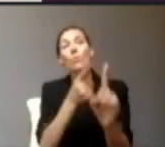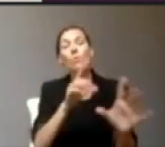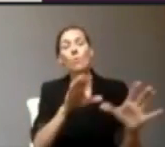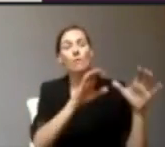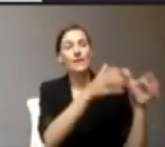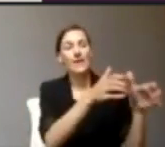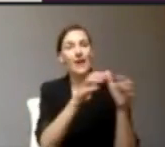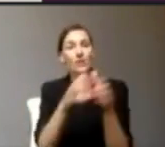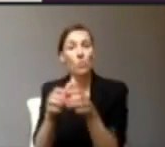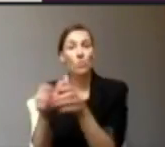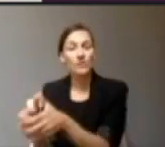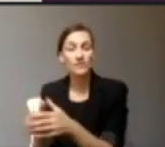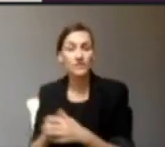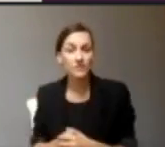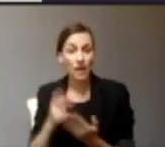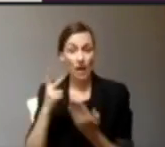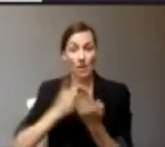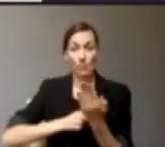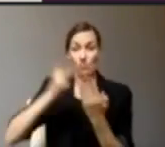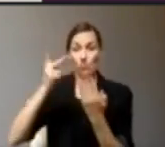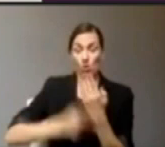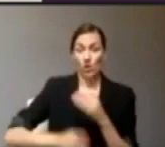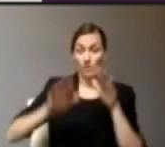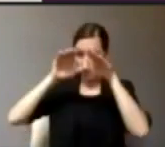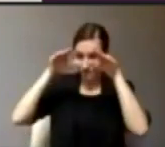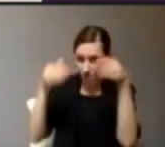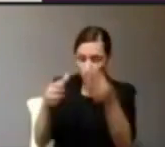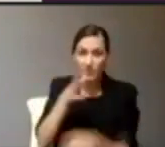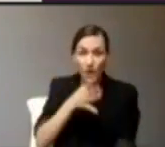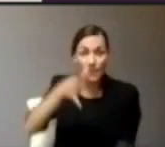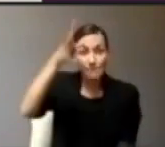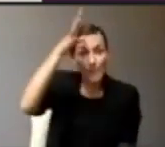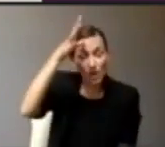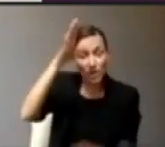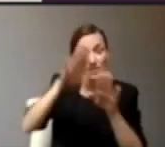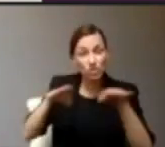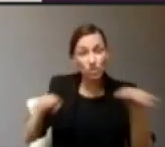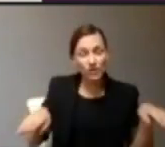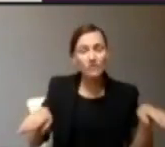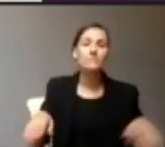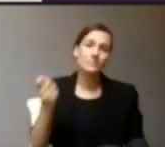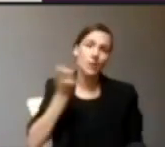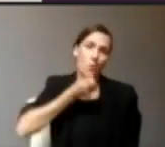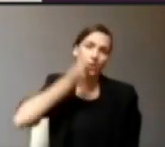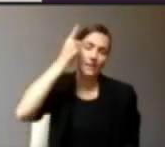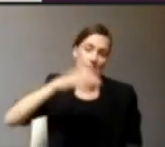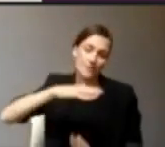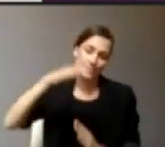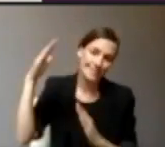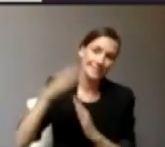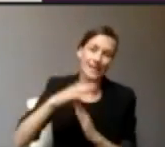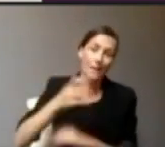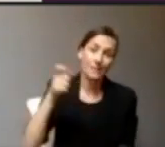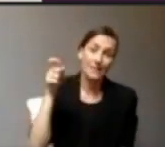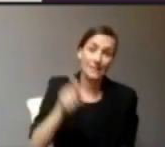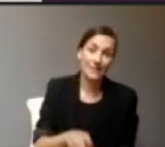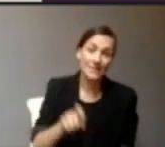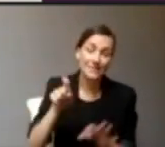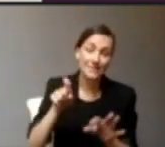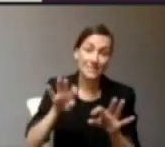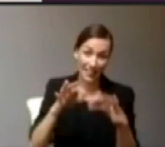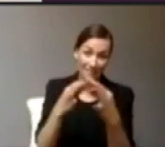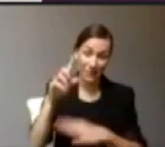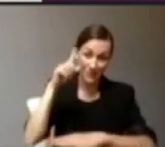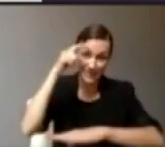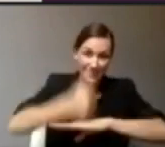in line with our program being parenting focused on children, it's not surprising that the top goal needs and goal areas that families set are